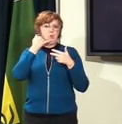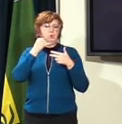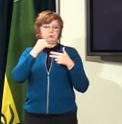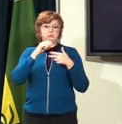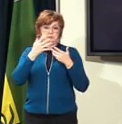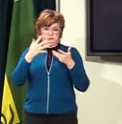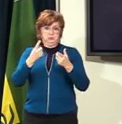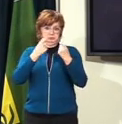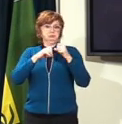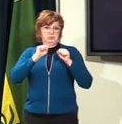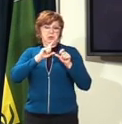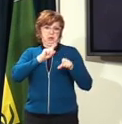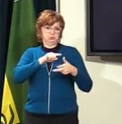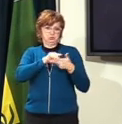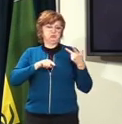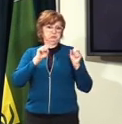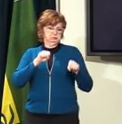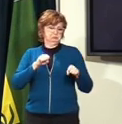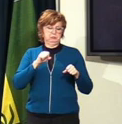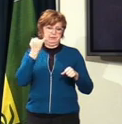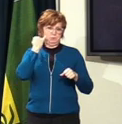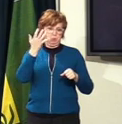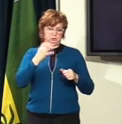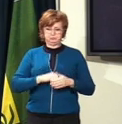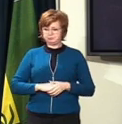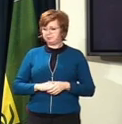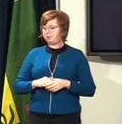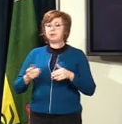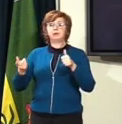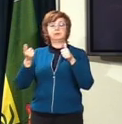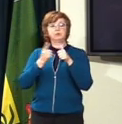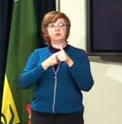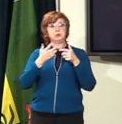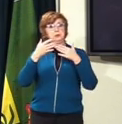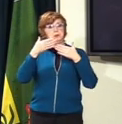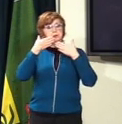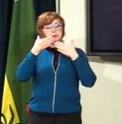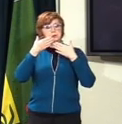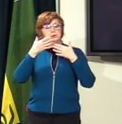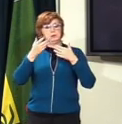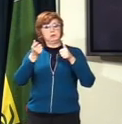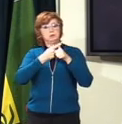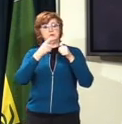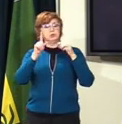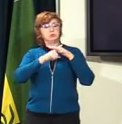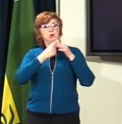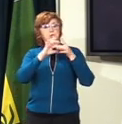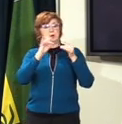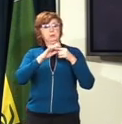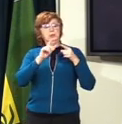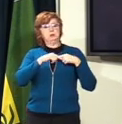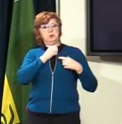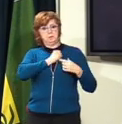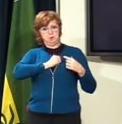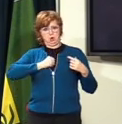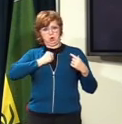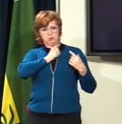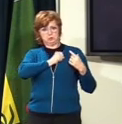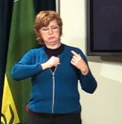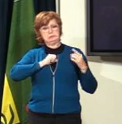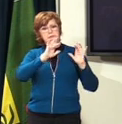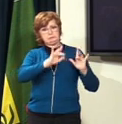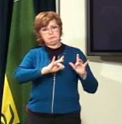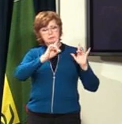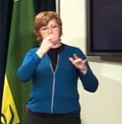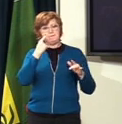presentation. I'd like to start by passing on my condolences to the family of the individual